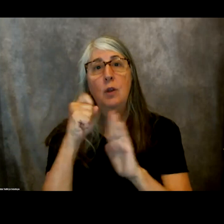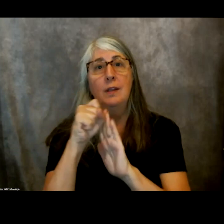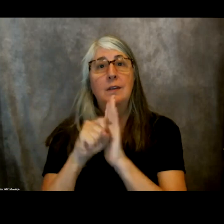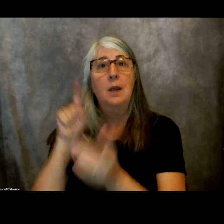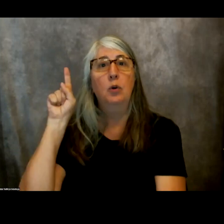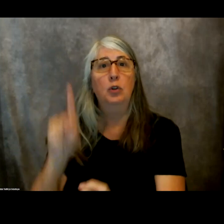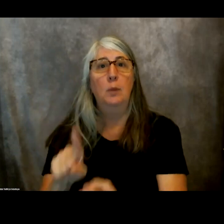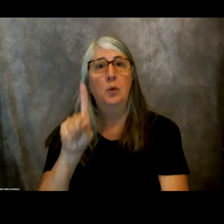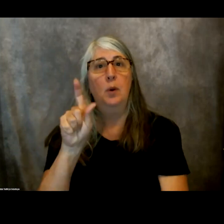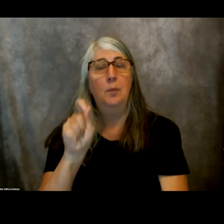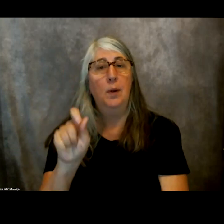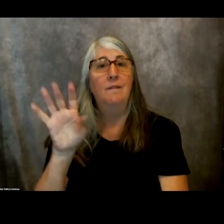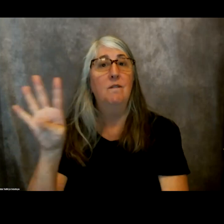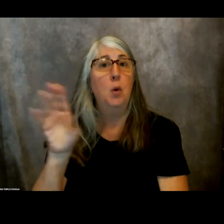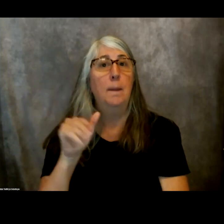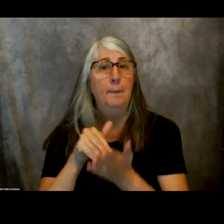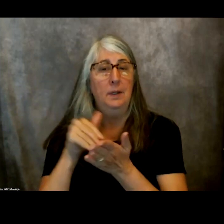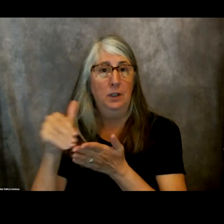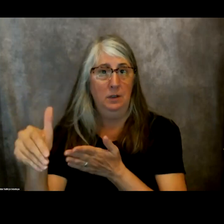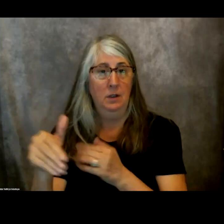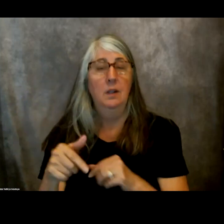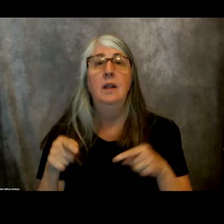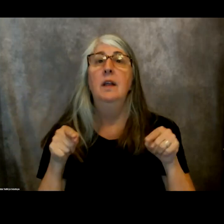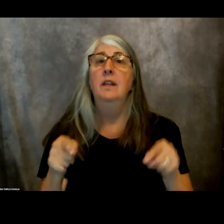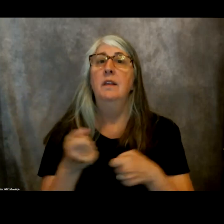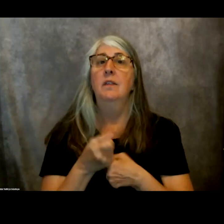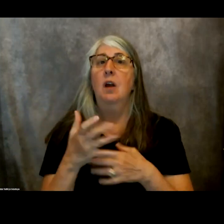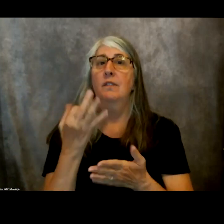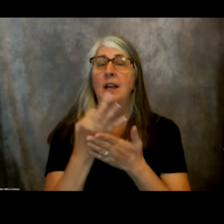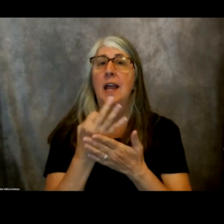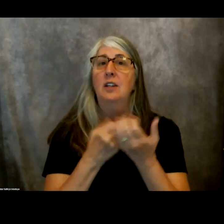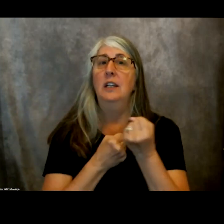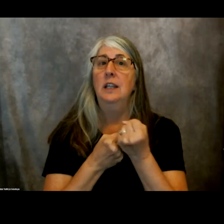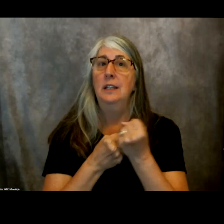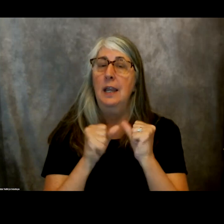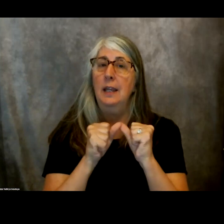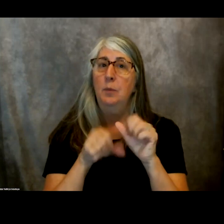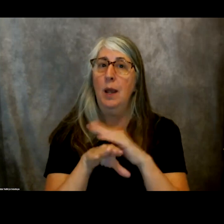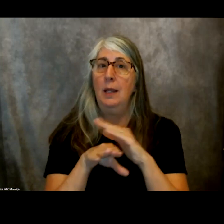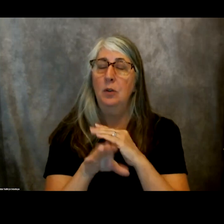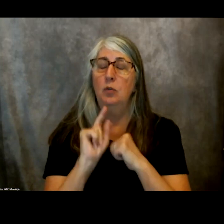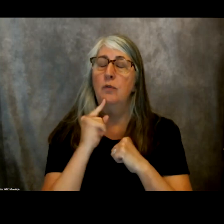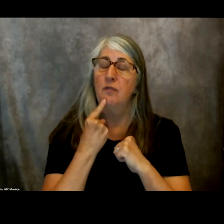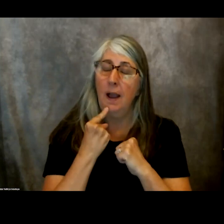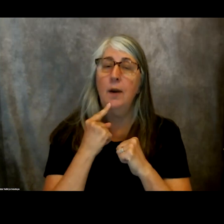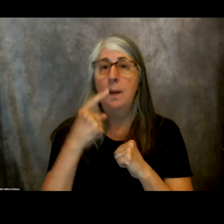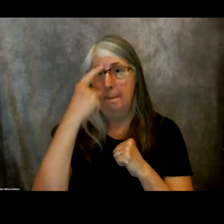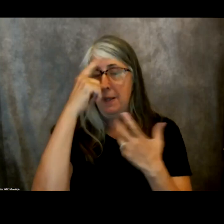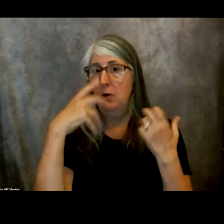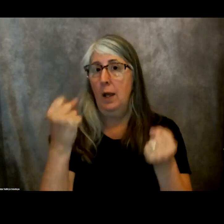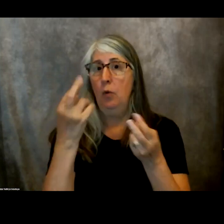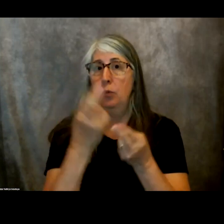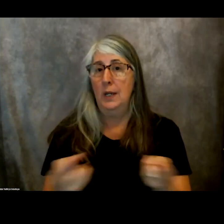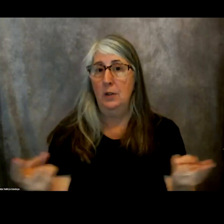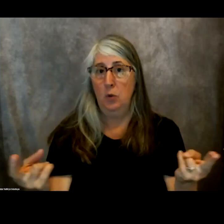to $1.4 million. This creates financially sustainable access to vital mental health resources